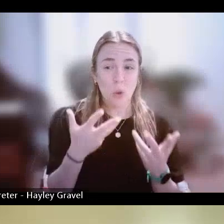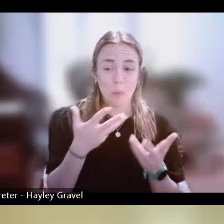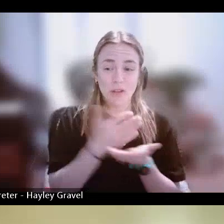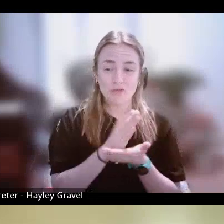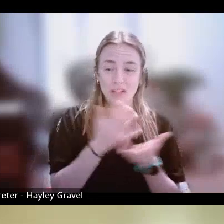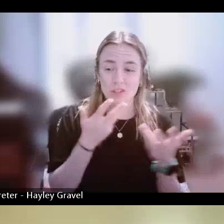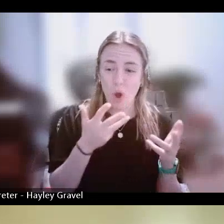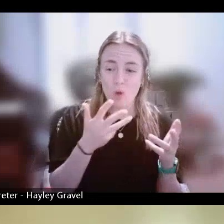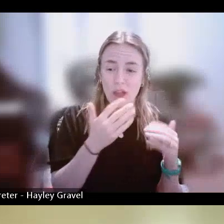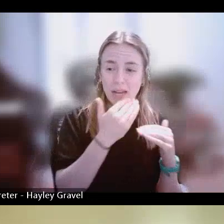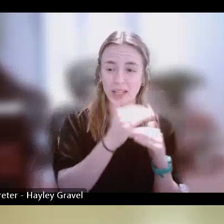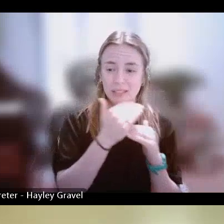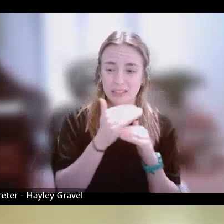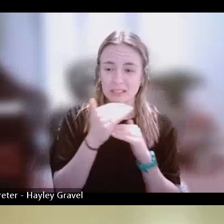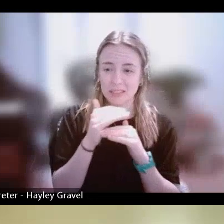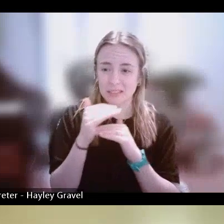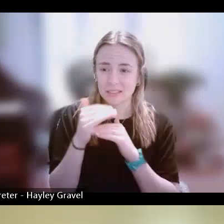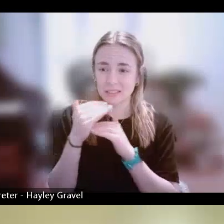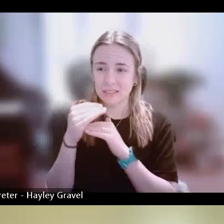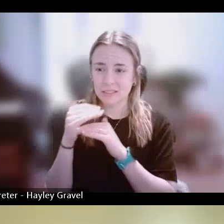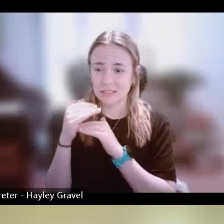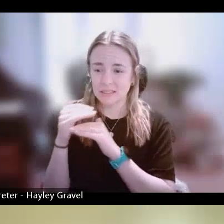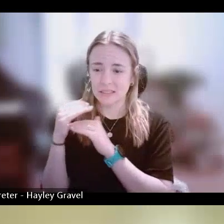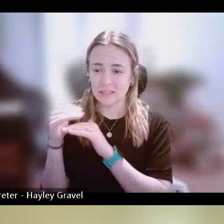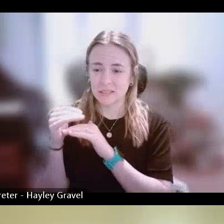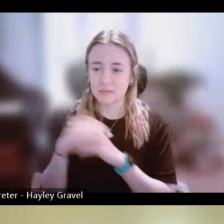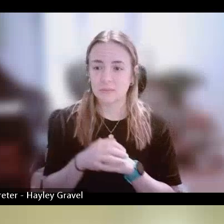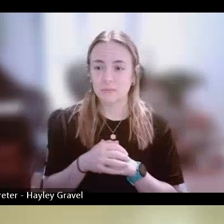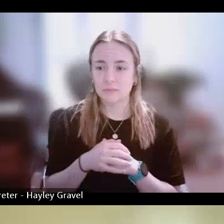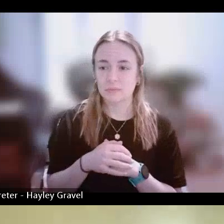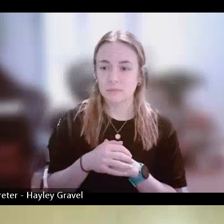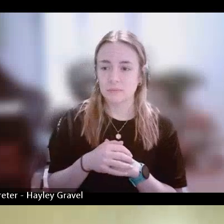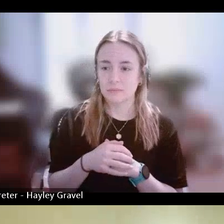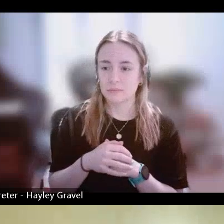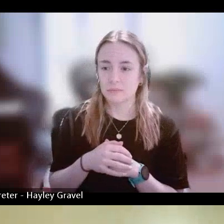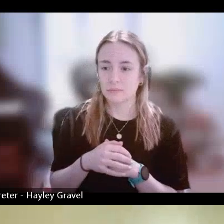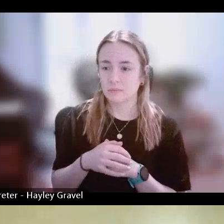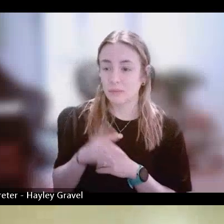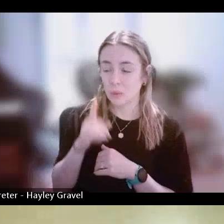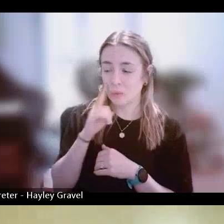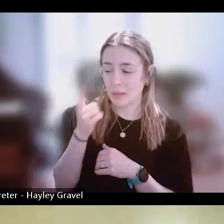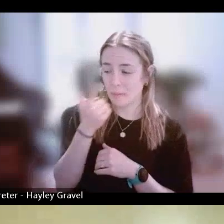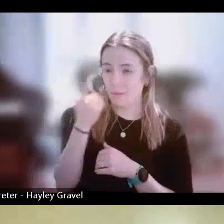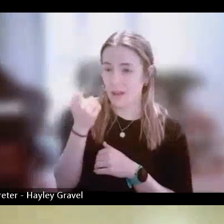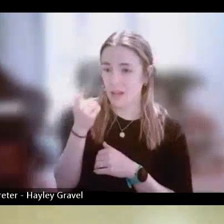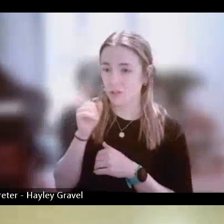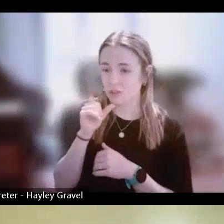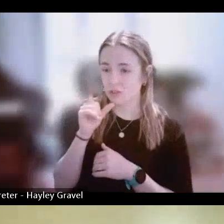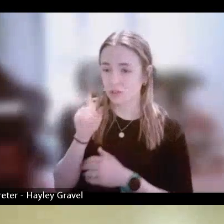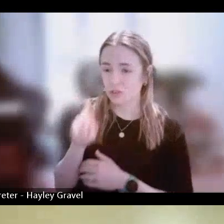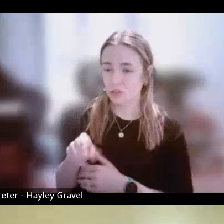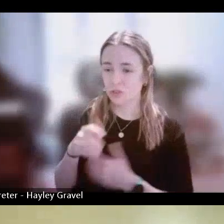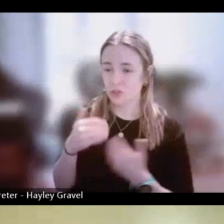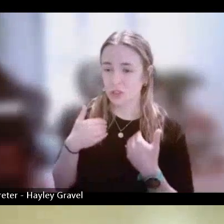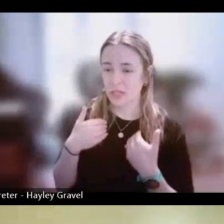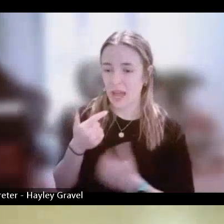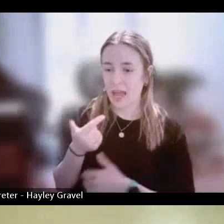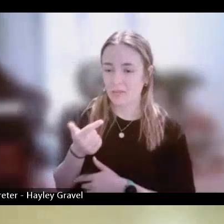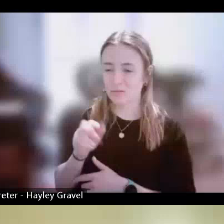So Do you think that's because they should have grace? No, Brandy, I'm I don't know interrupting if I would